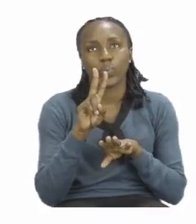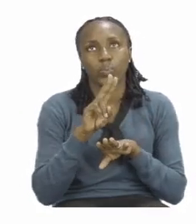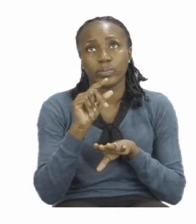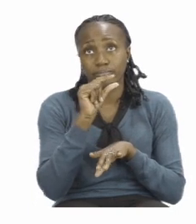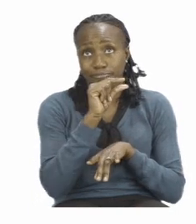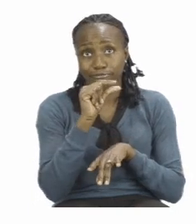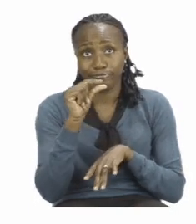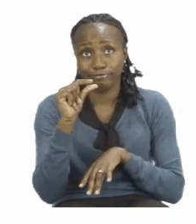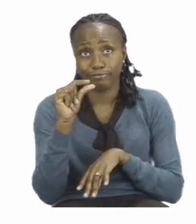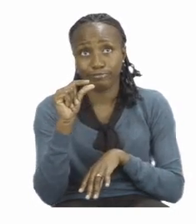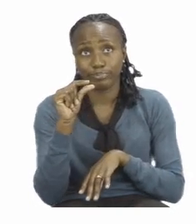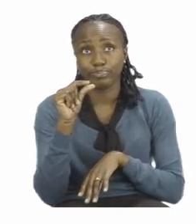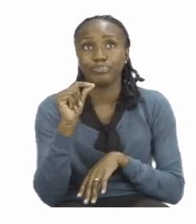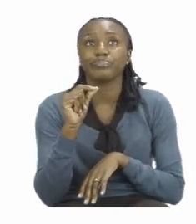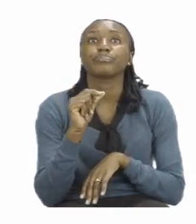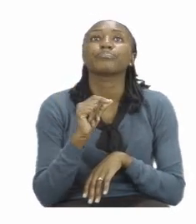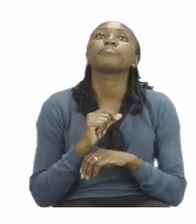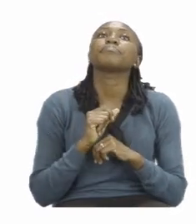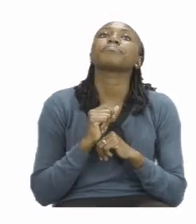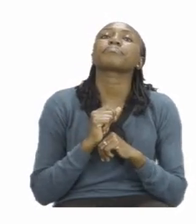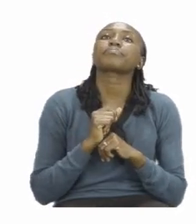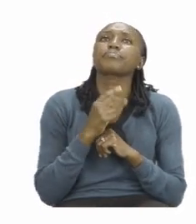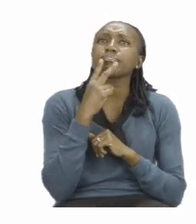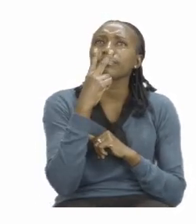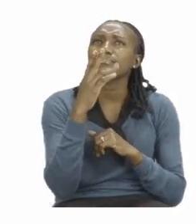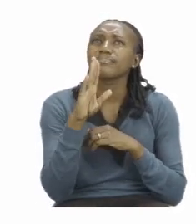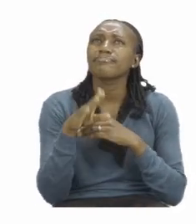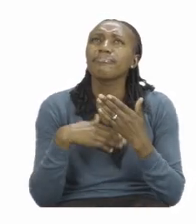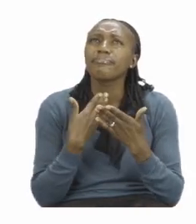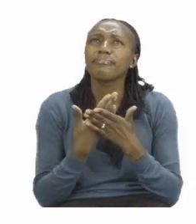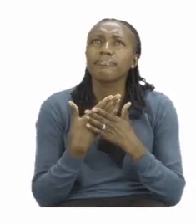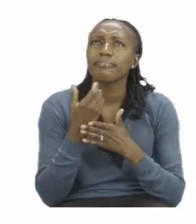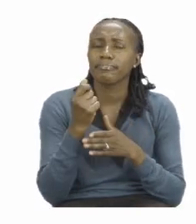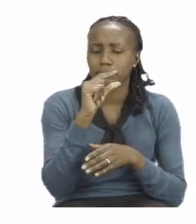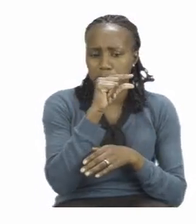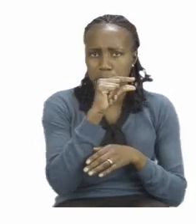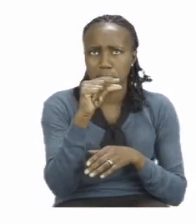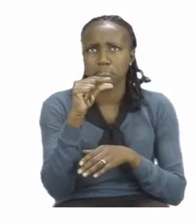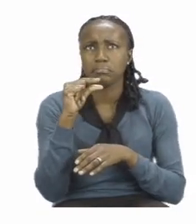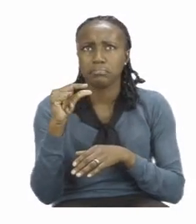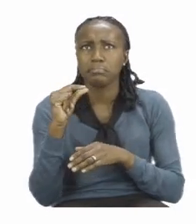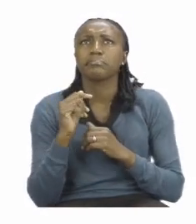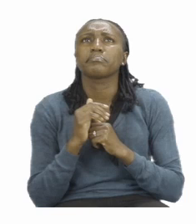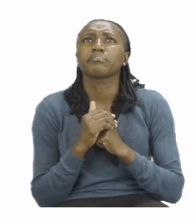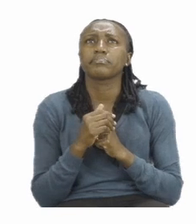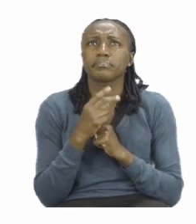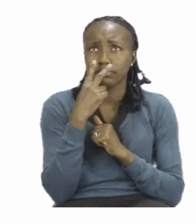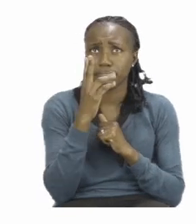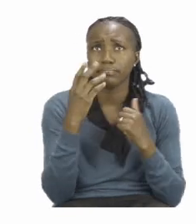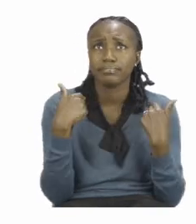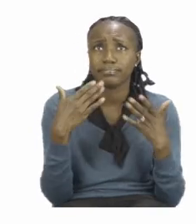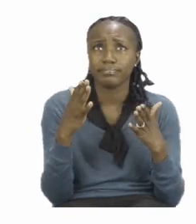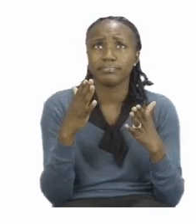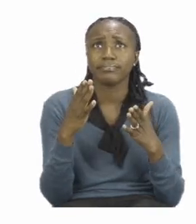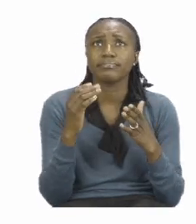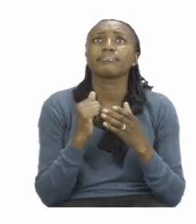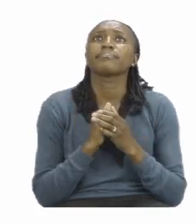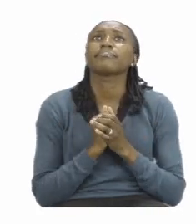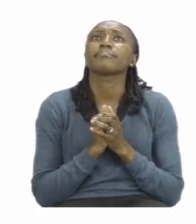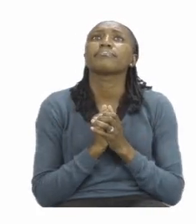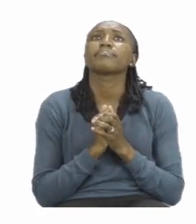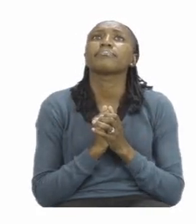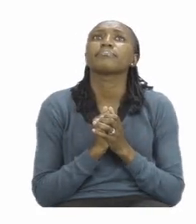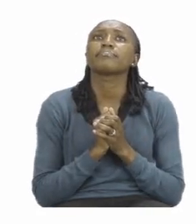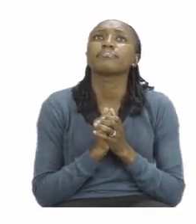words. Now, as you can see, all the pictures there have their words written. Let us read them together. We have the